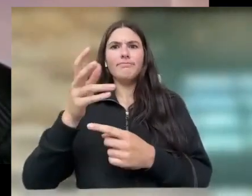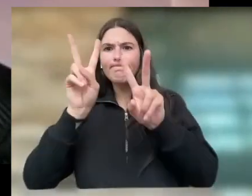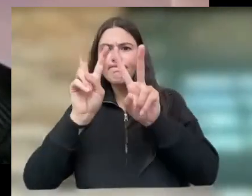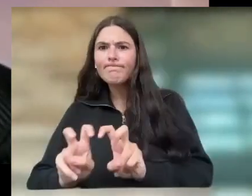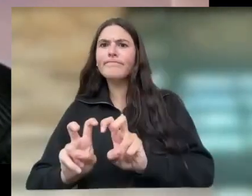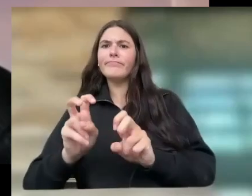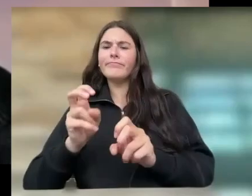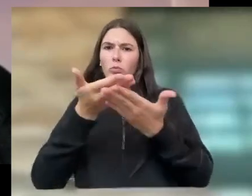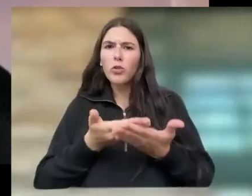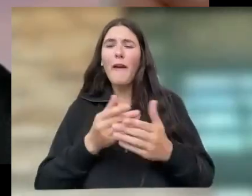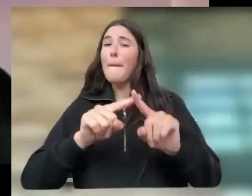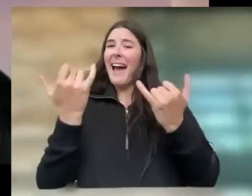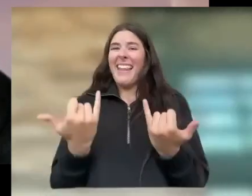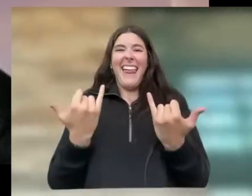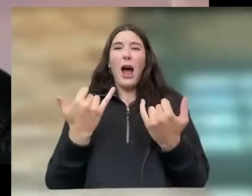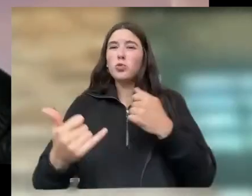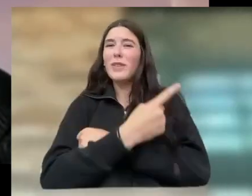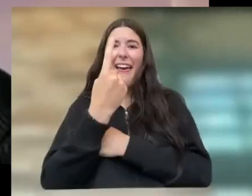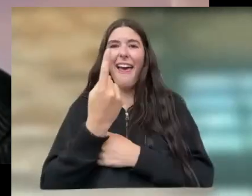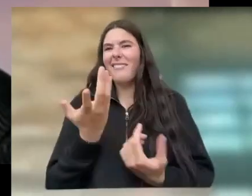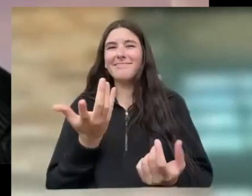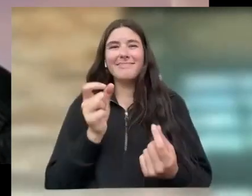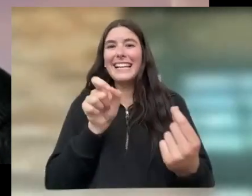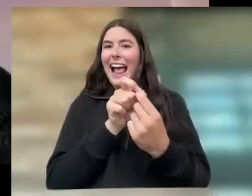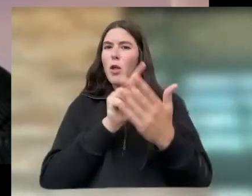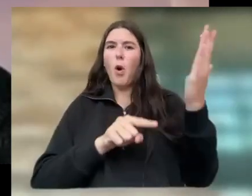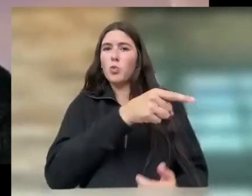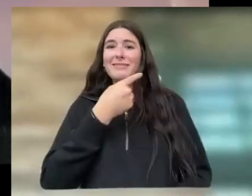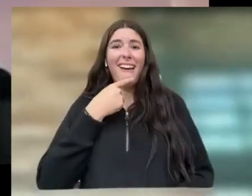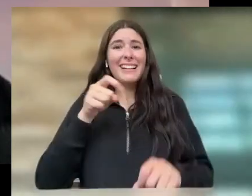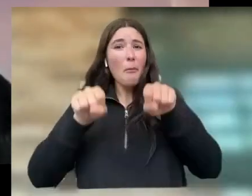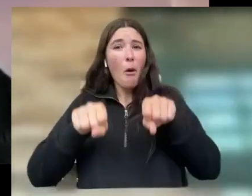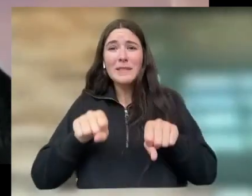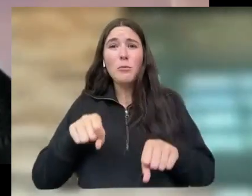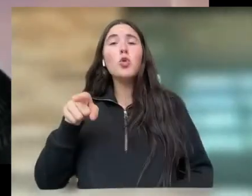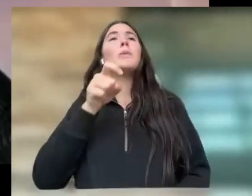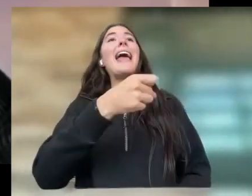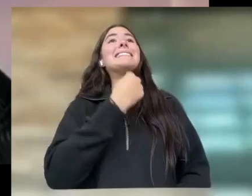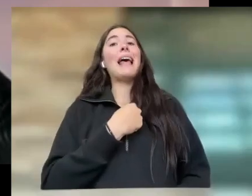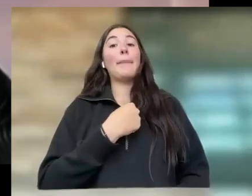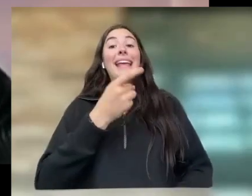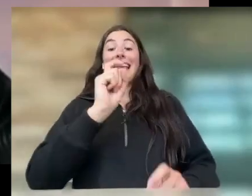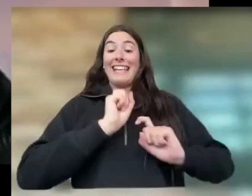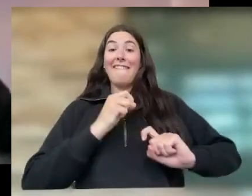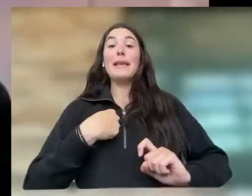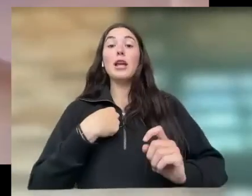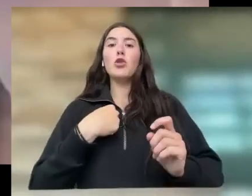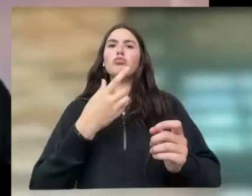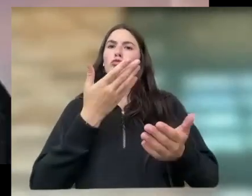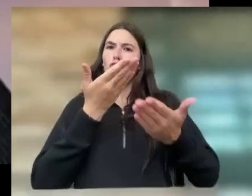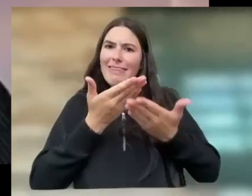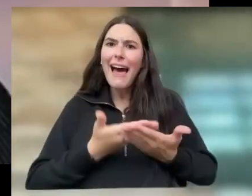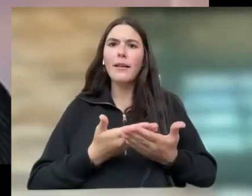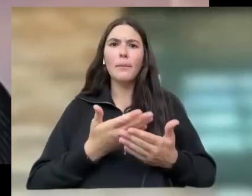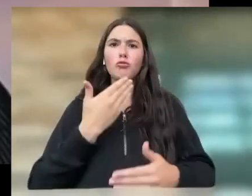and web search capabilities, Liliana, exactly what you said is possible Mhm. because you can say, give me reliable sources where I can see that